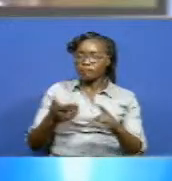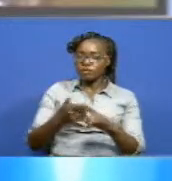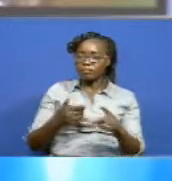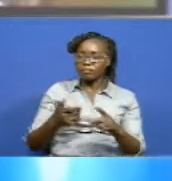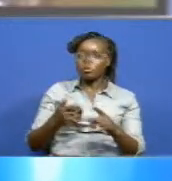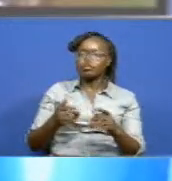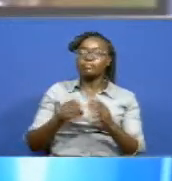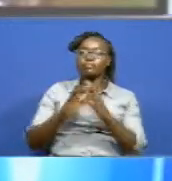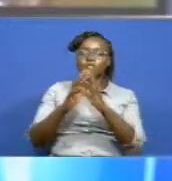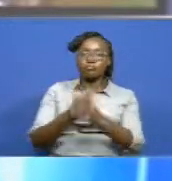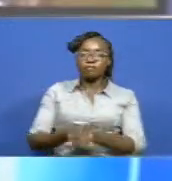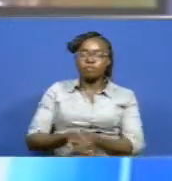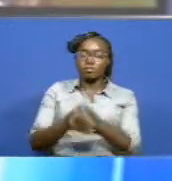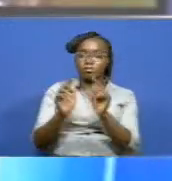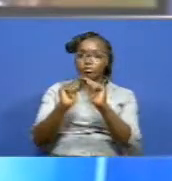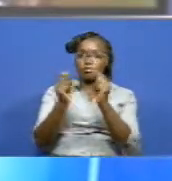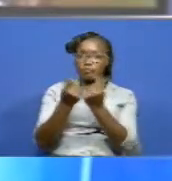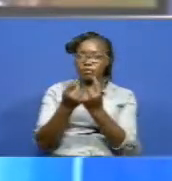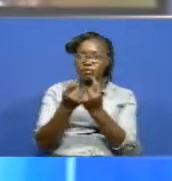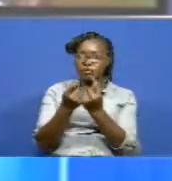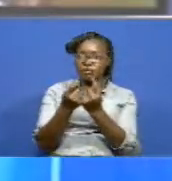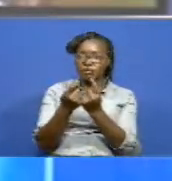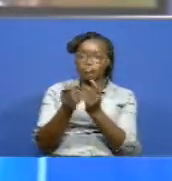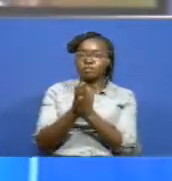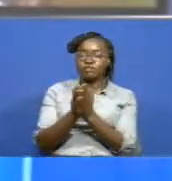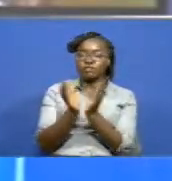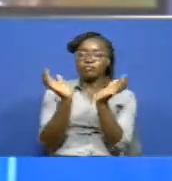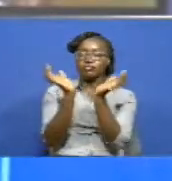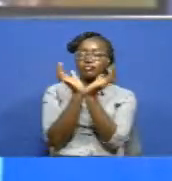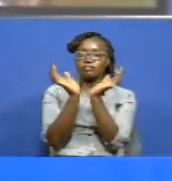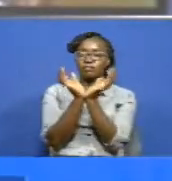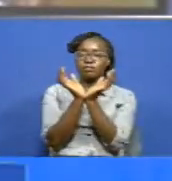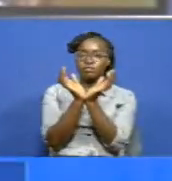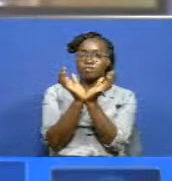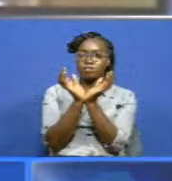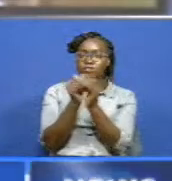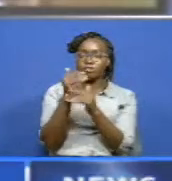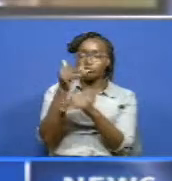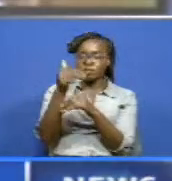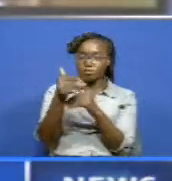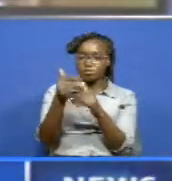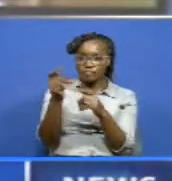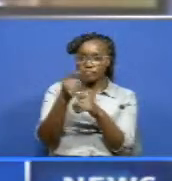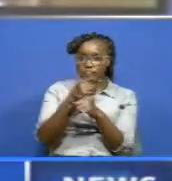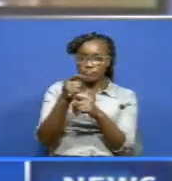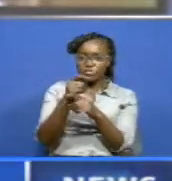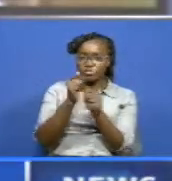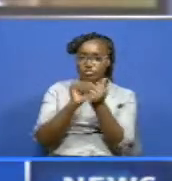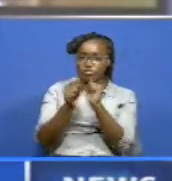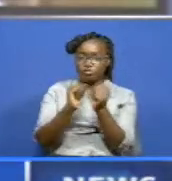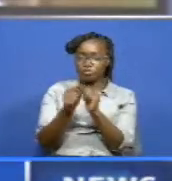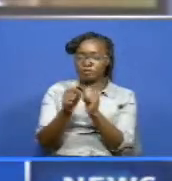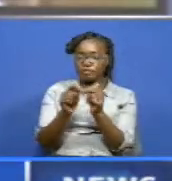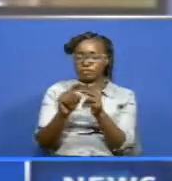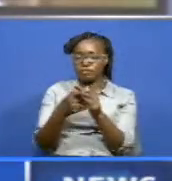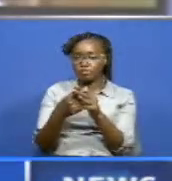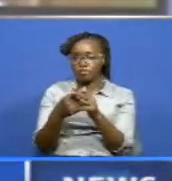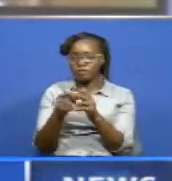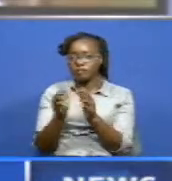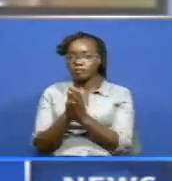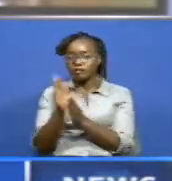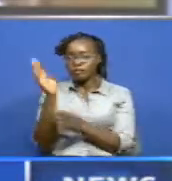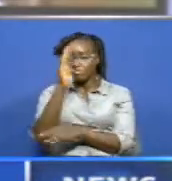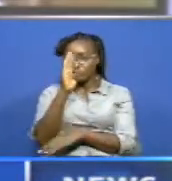has been in residential training camp at Kasarani ahead of the next phase of training and competition that will be held